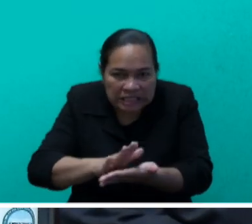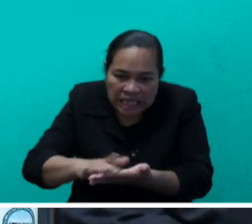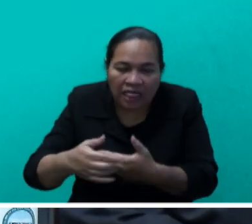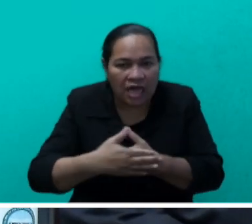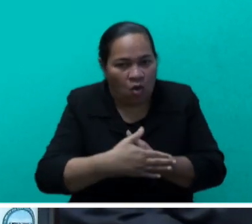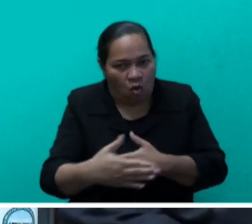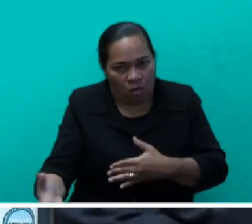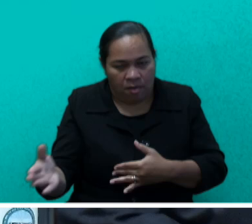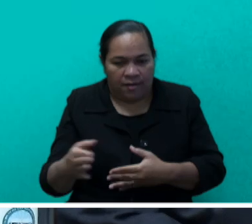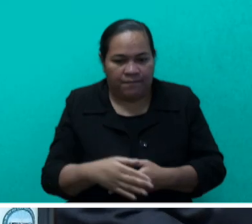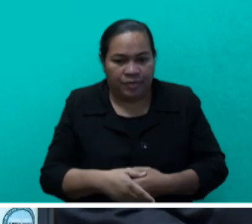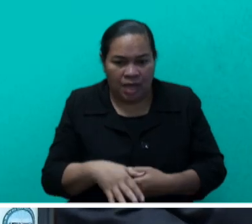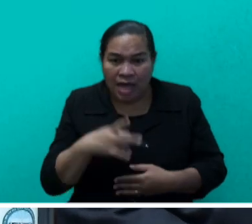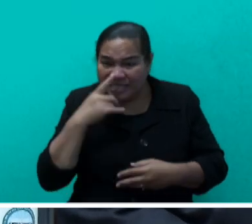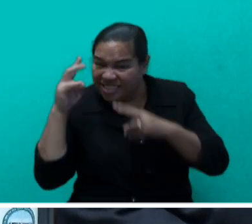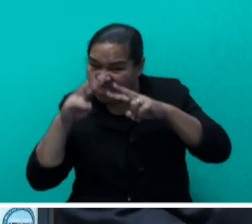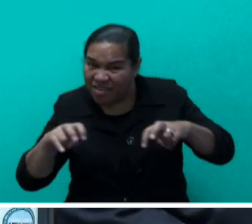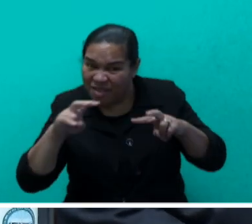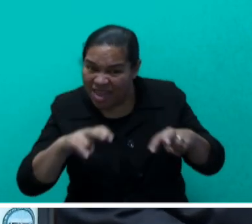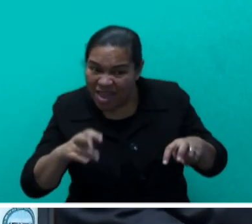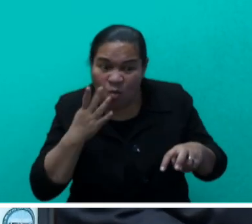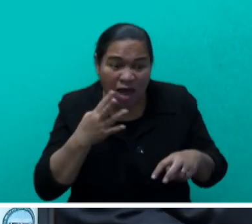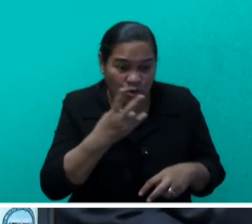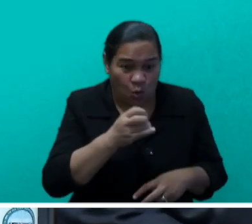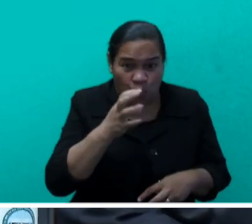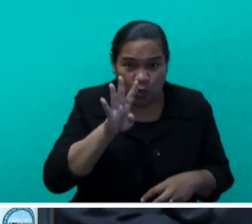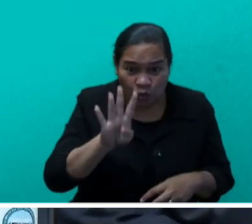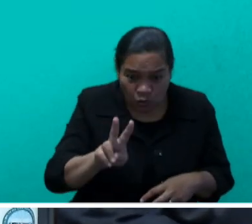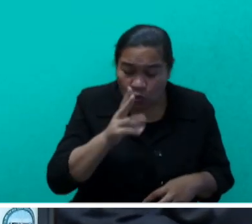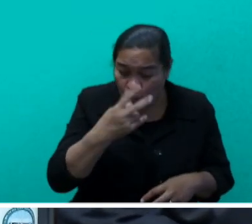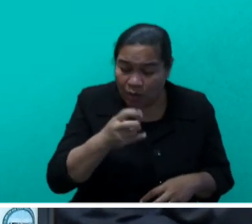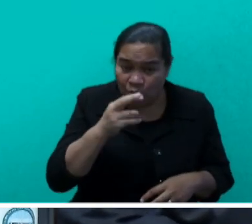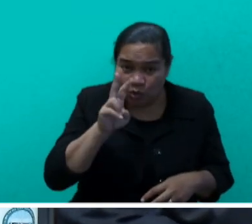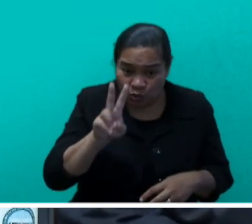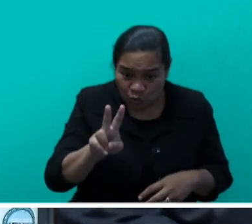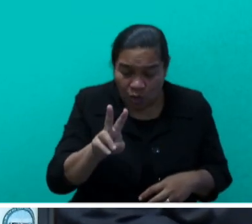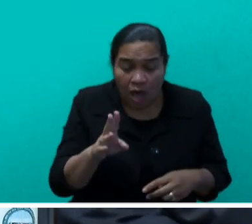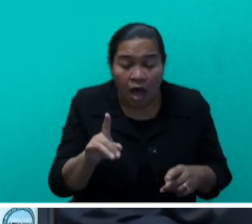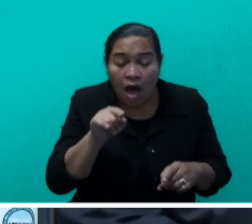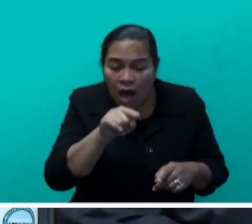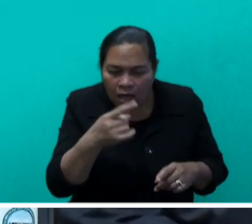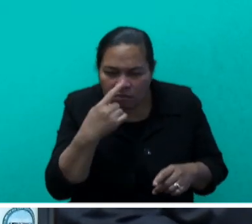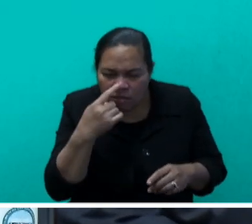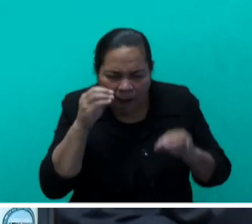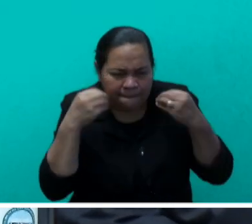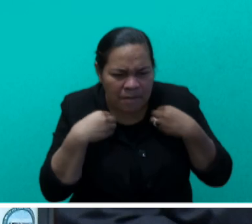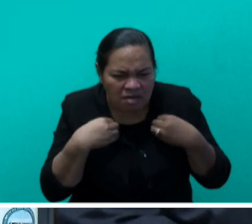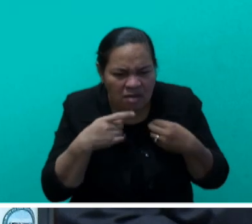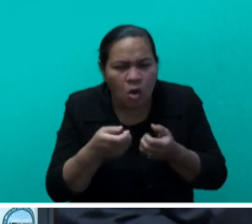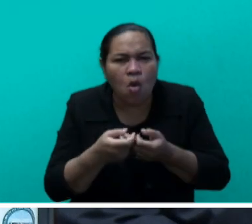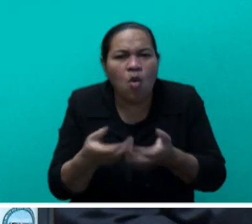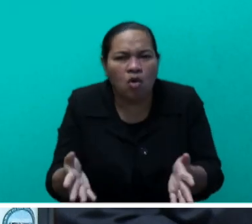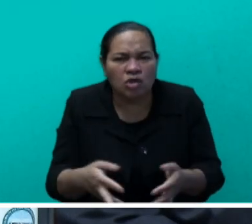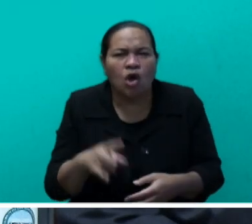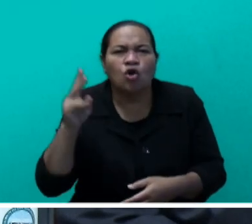survey conducted by the Rakiraki Town Council in 2022, loss to business in Rakiraki was approximately $200,000